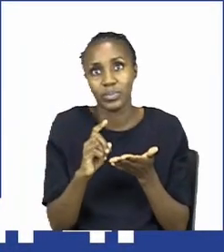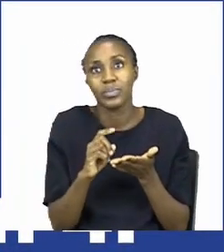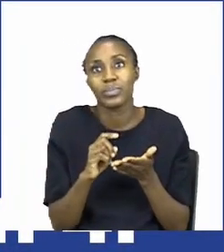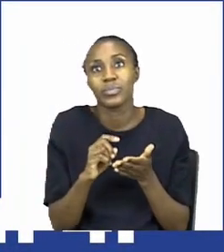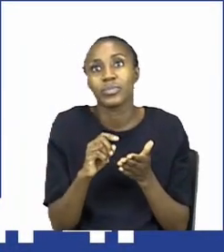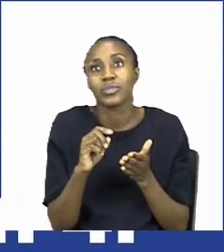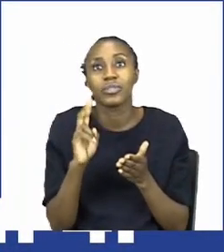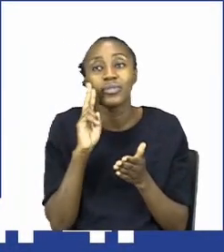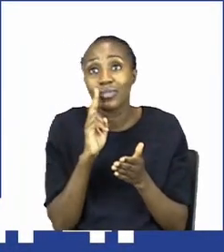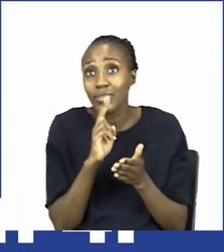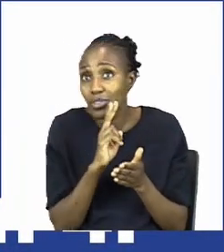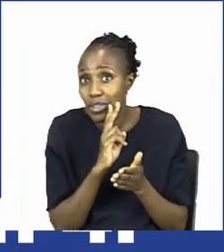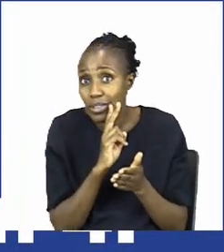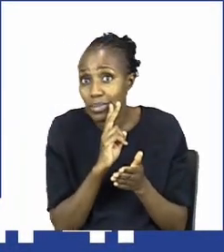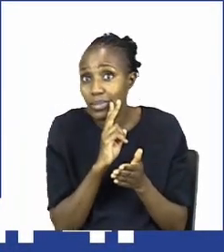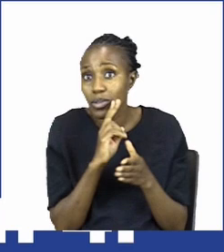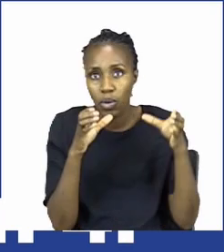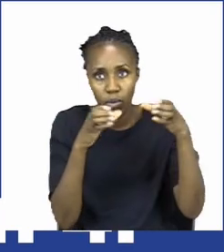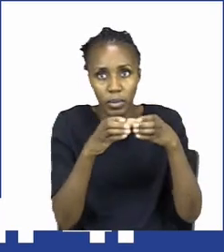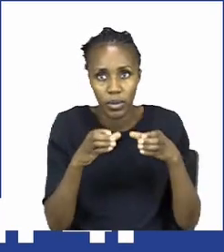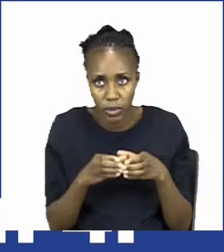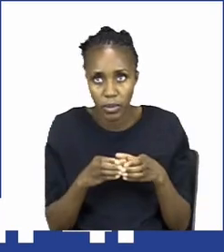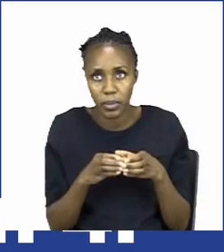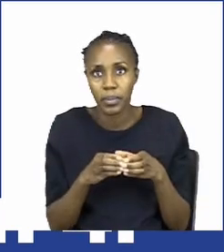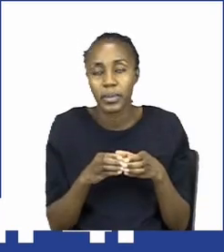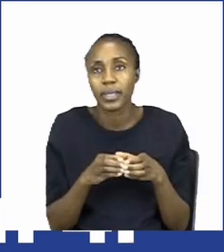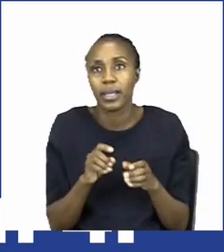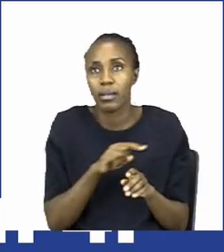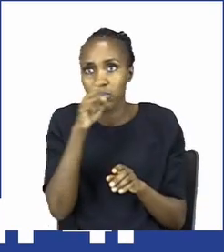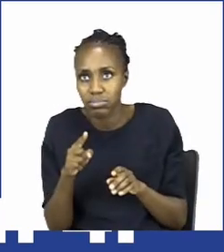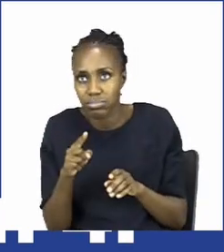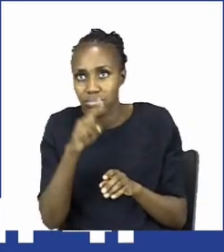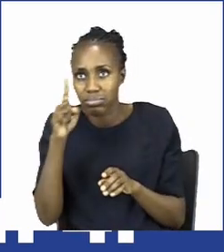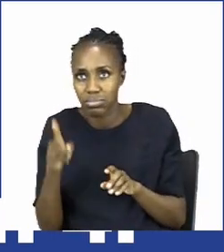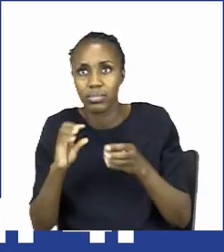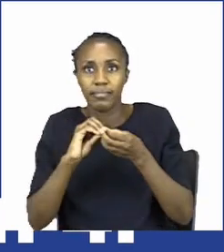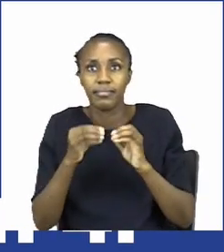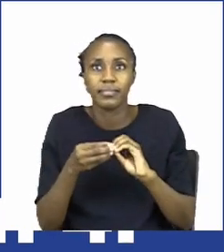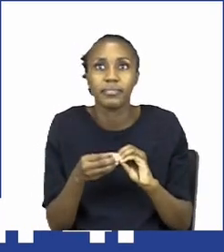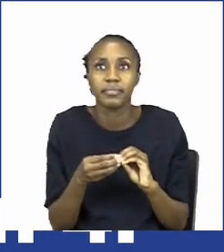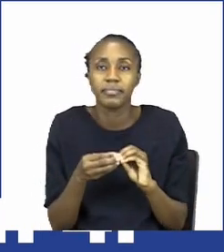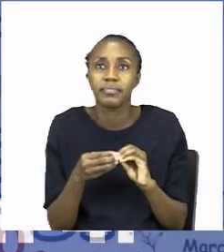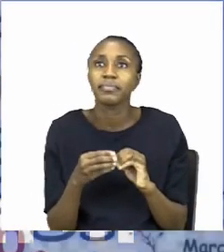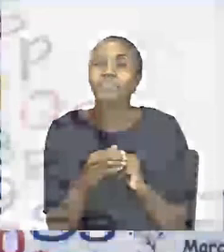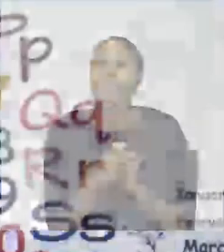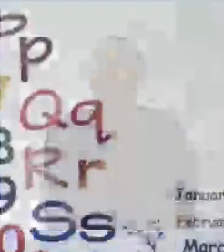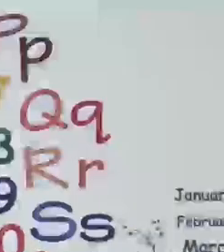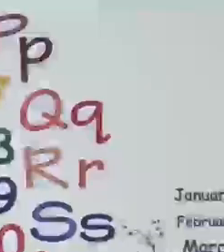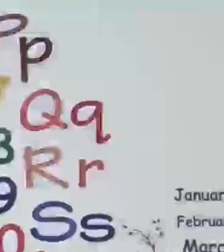will do subject, verb, grouping and rounding off.